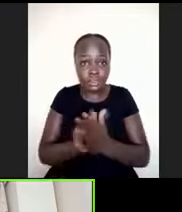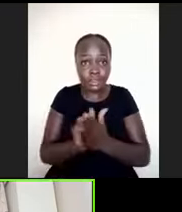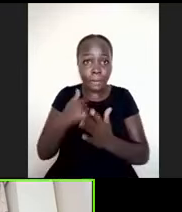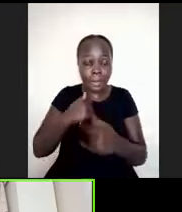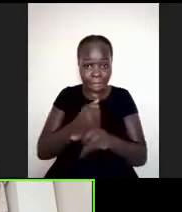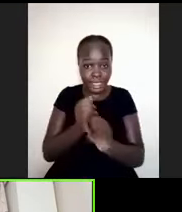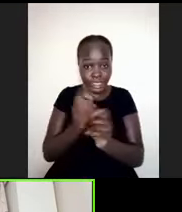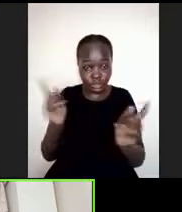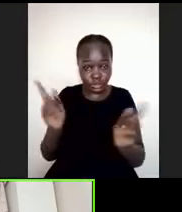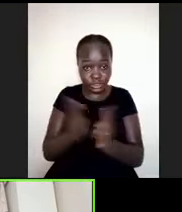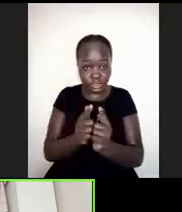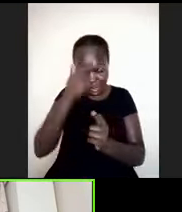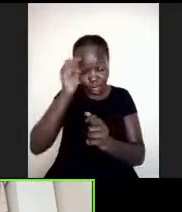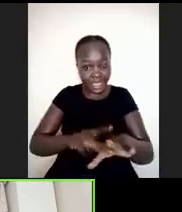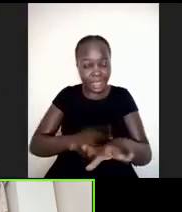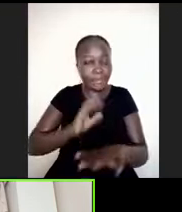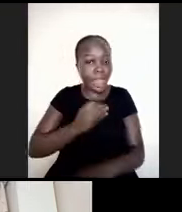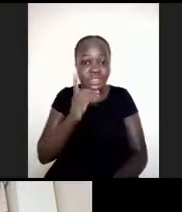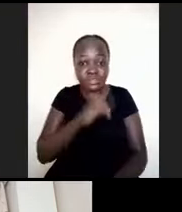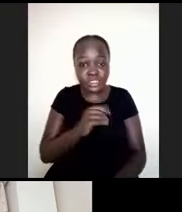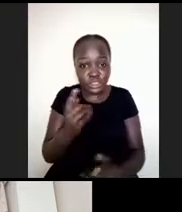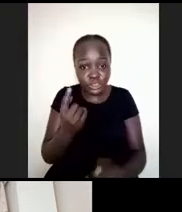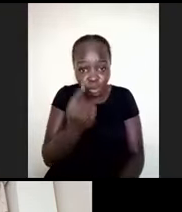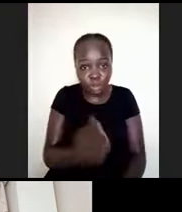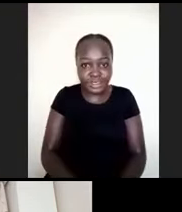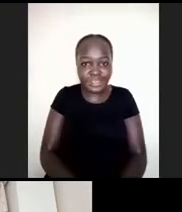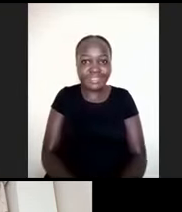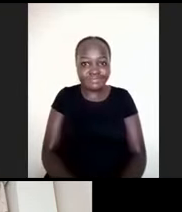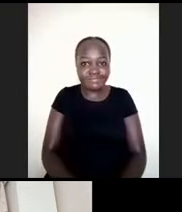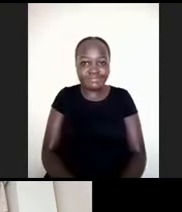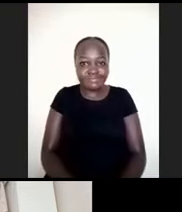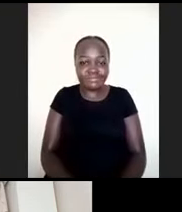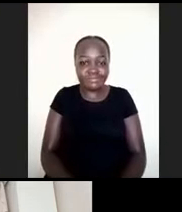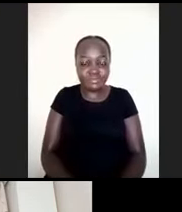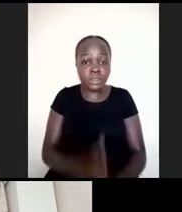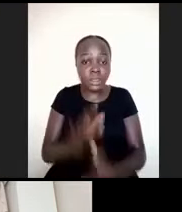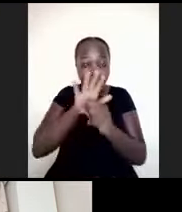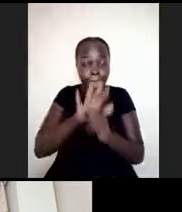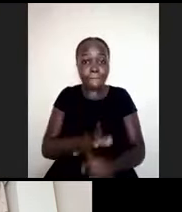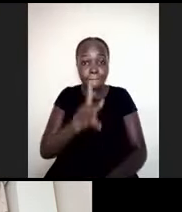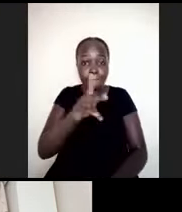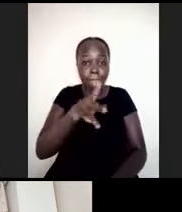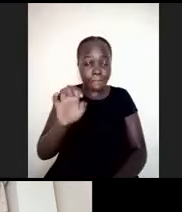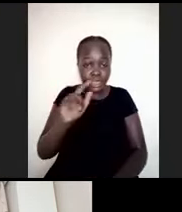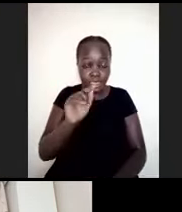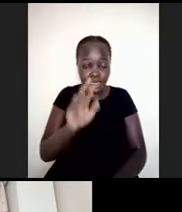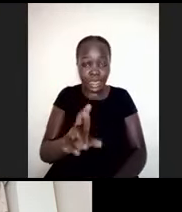almost. Yes, it has, yeah. Okay, so peer pressure.